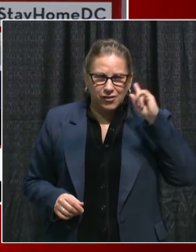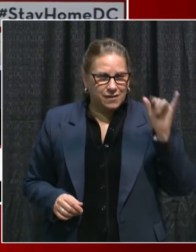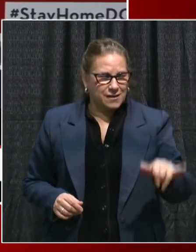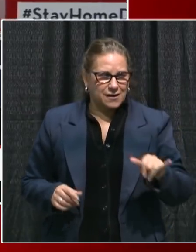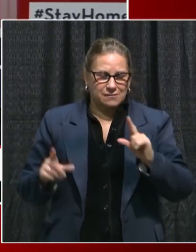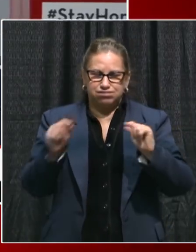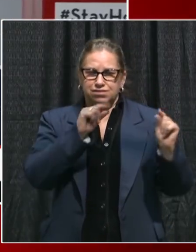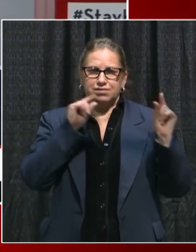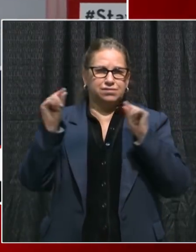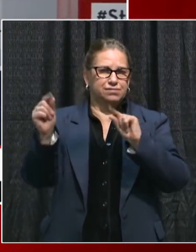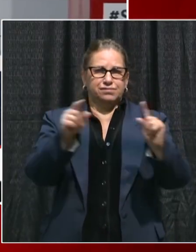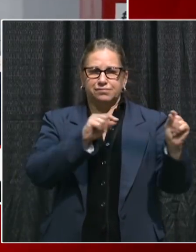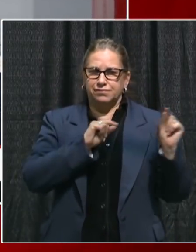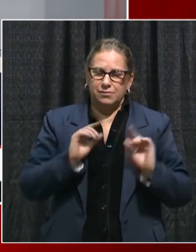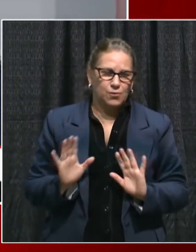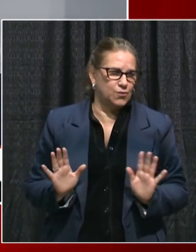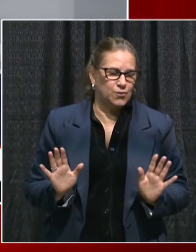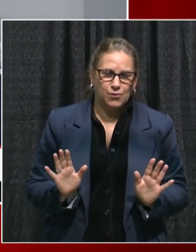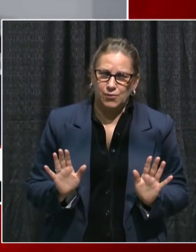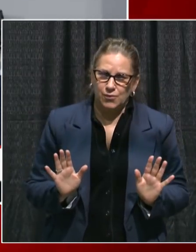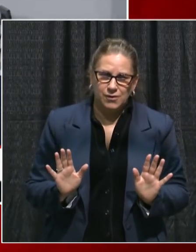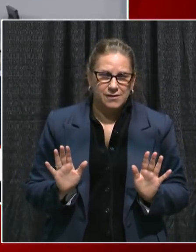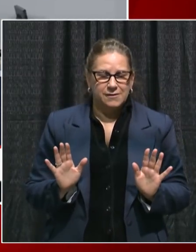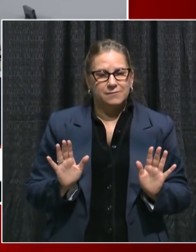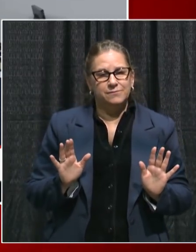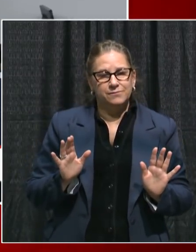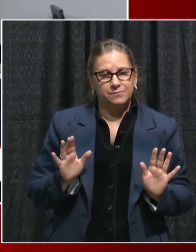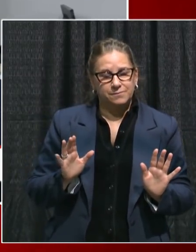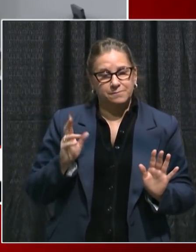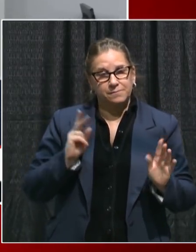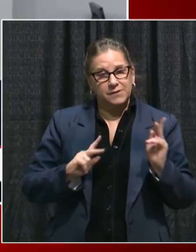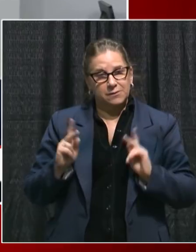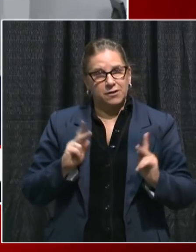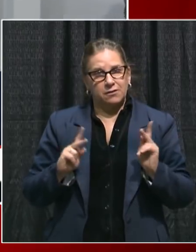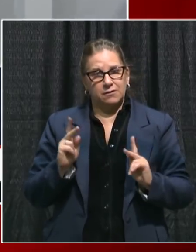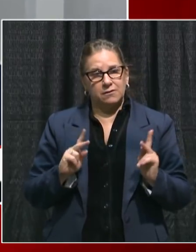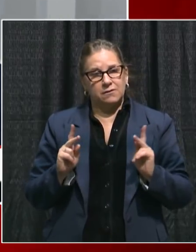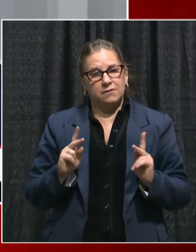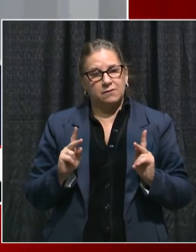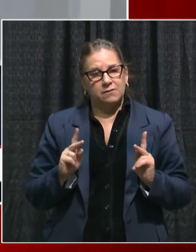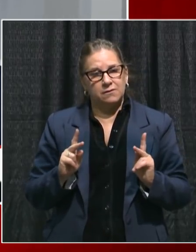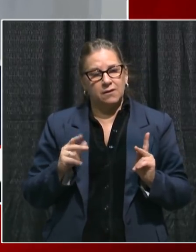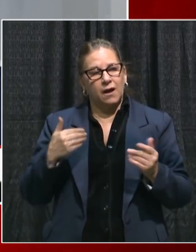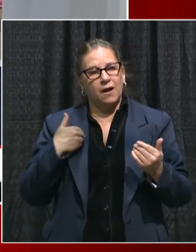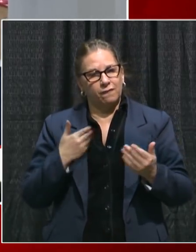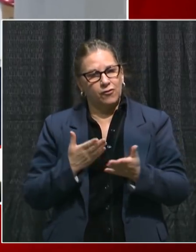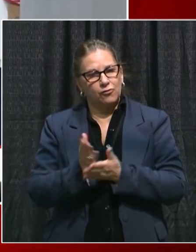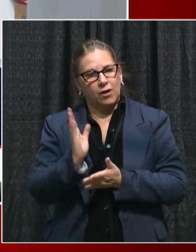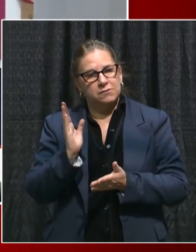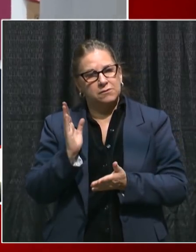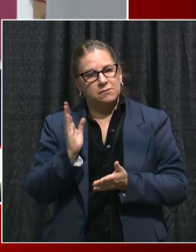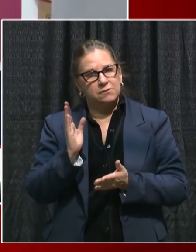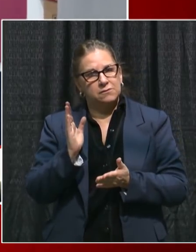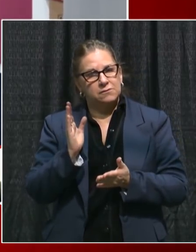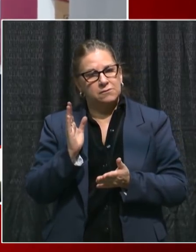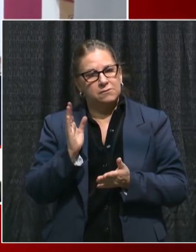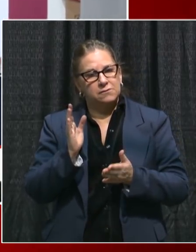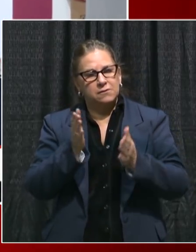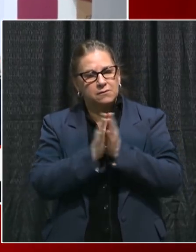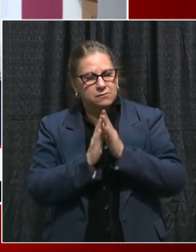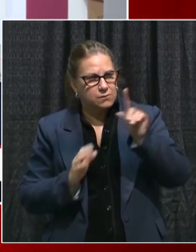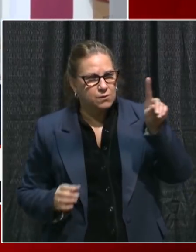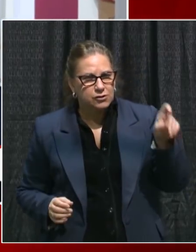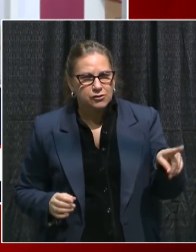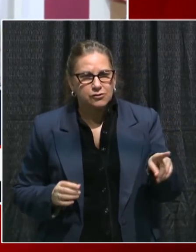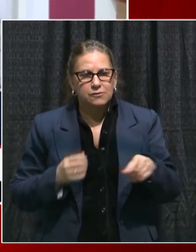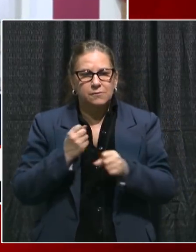I think that people are right to ask questions to make sure their operations are, that we've